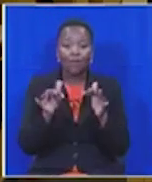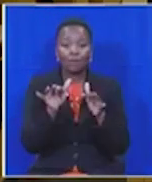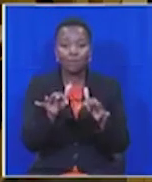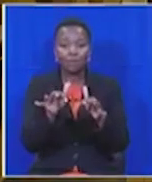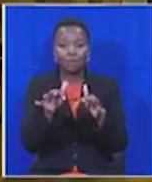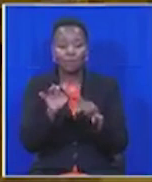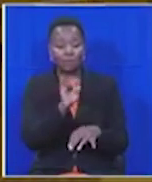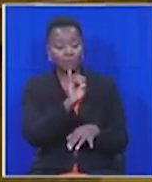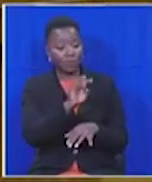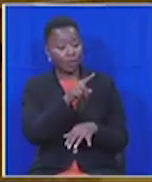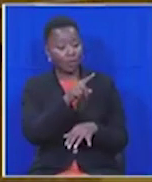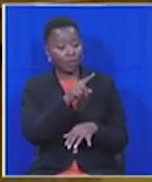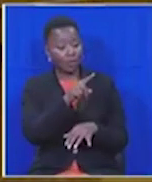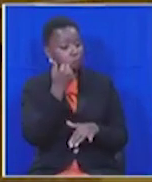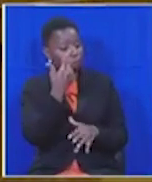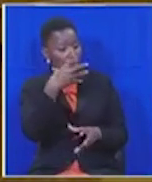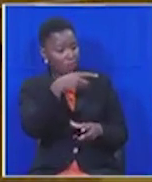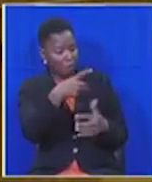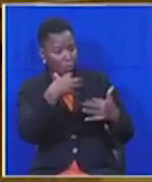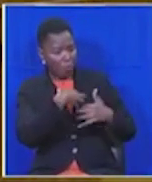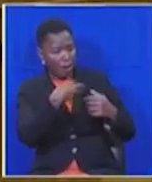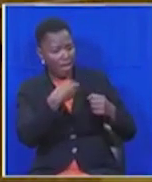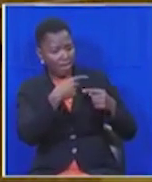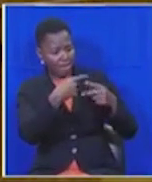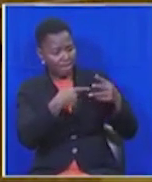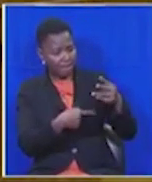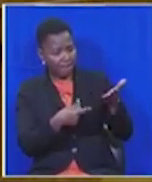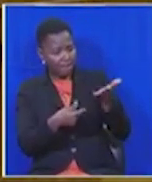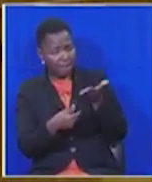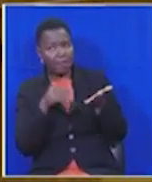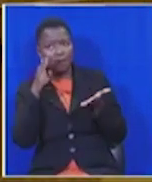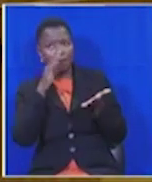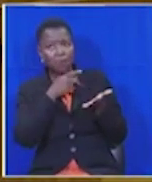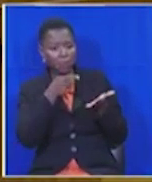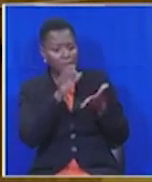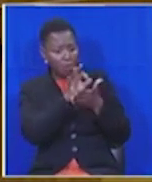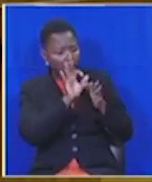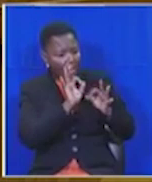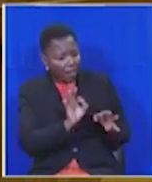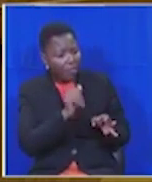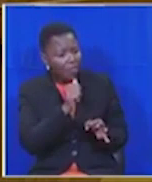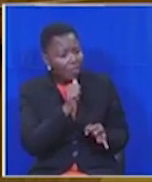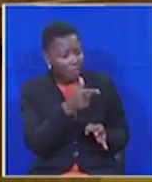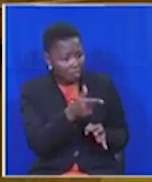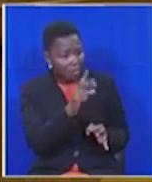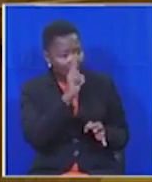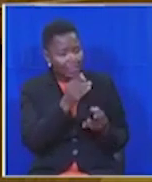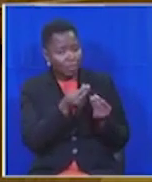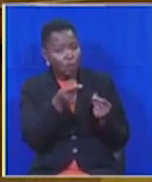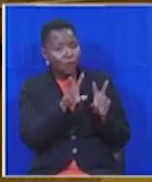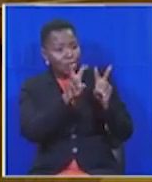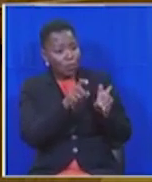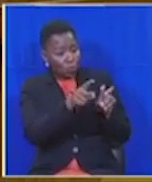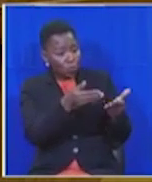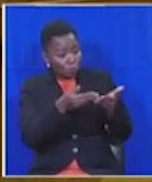unable to engage us, we get worried that you are not prepared, you are not organized sufficiently to address the issues that